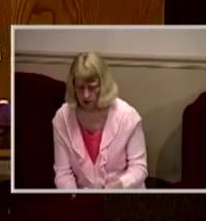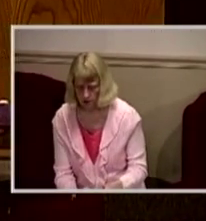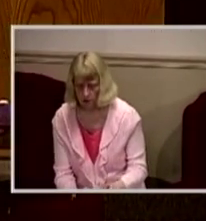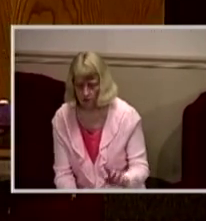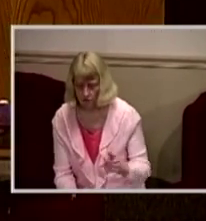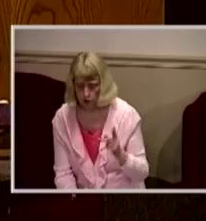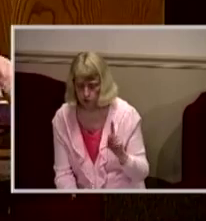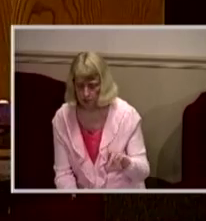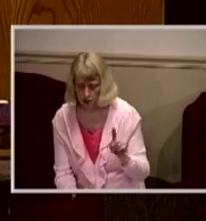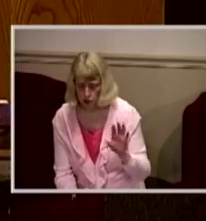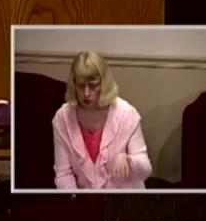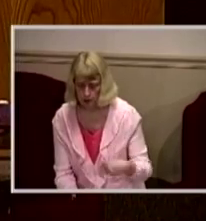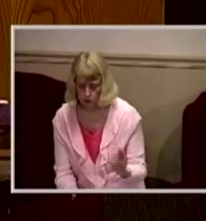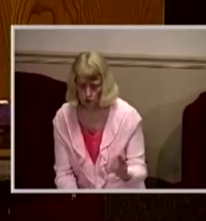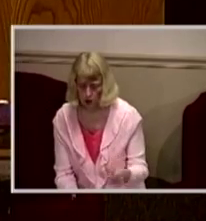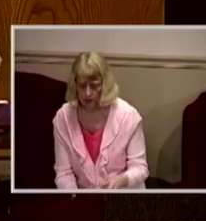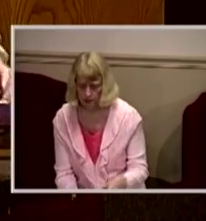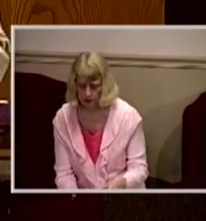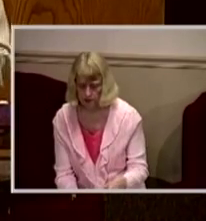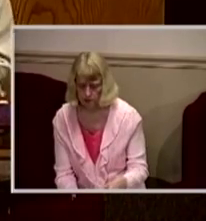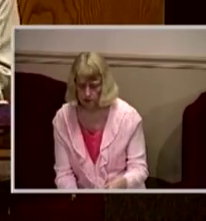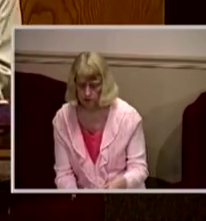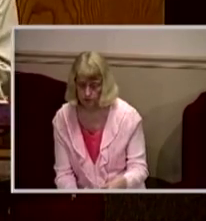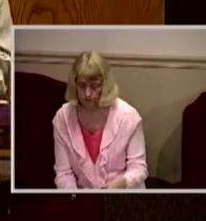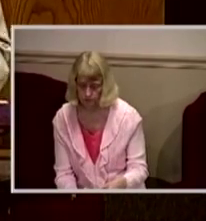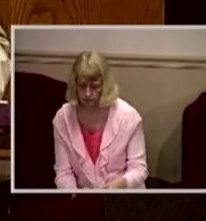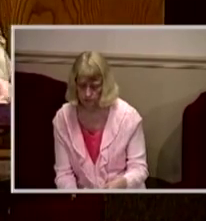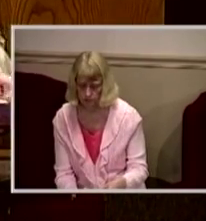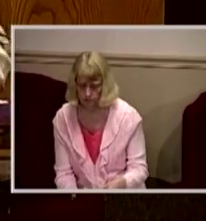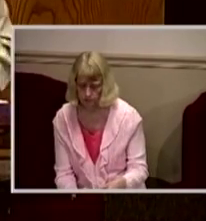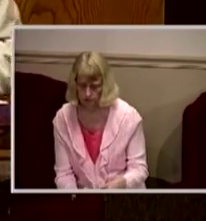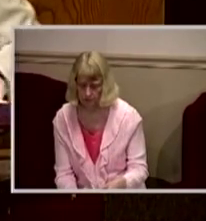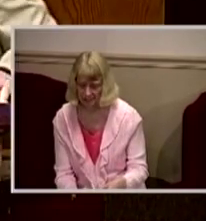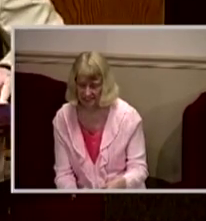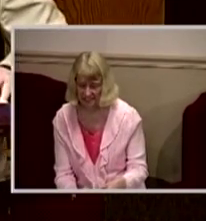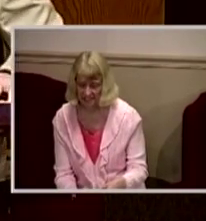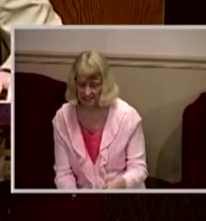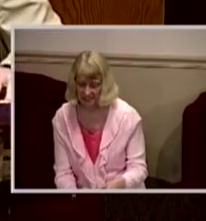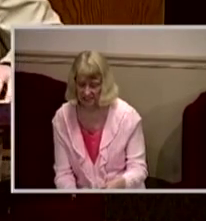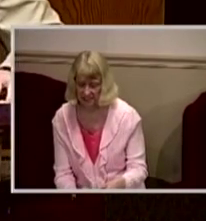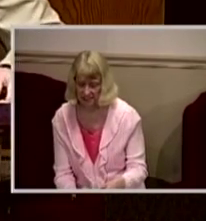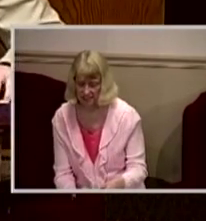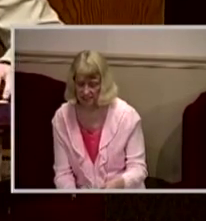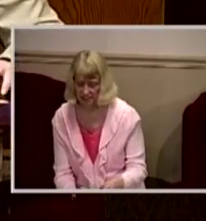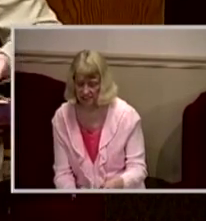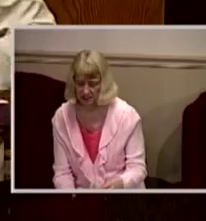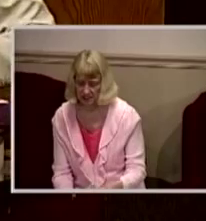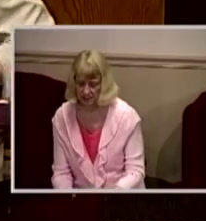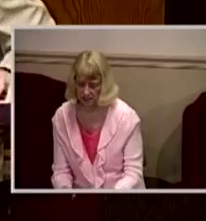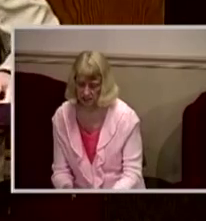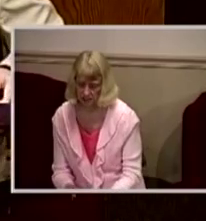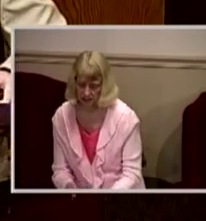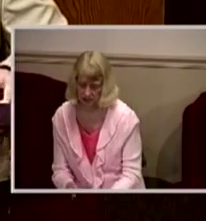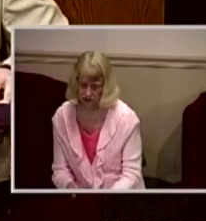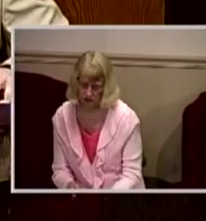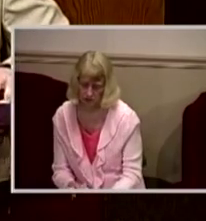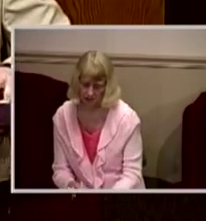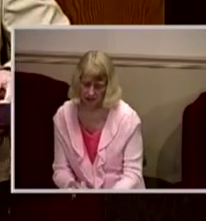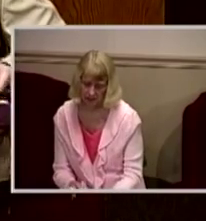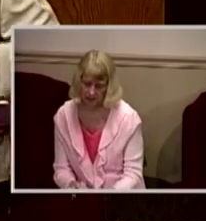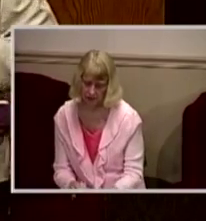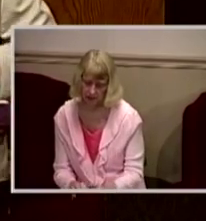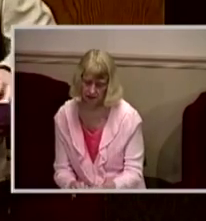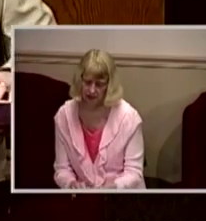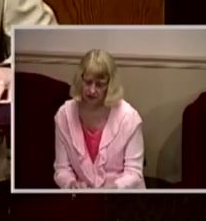1 Peter in chapter 1. Again, these are verses or passages of Scripture that do not necessarily mention the word grace, but the